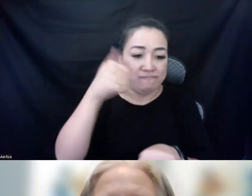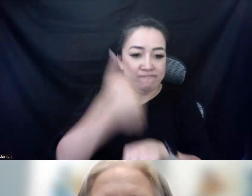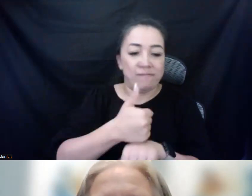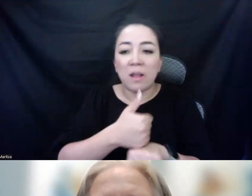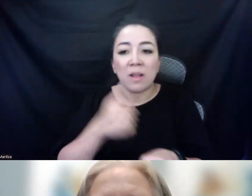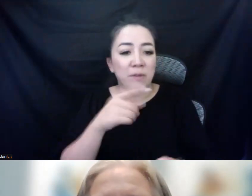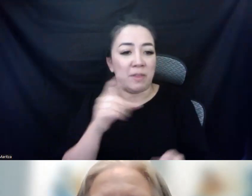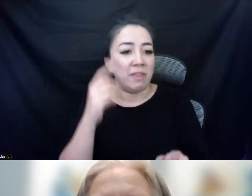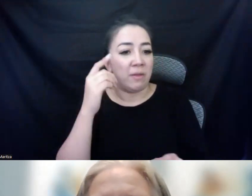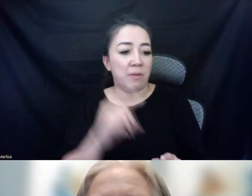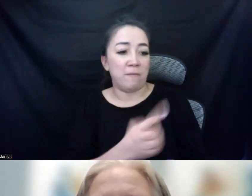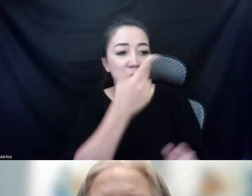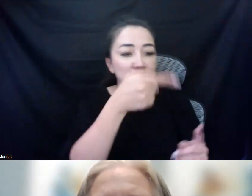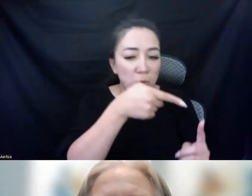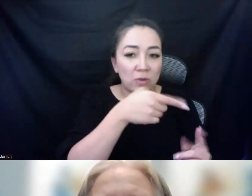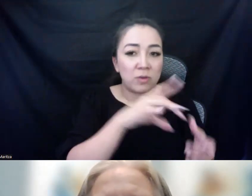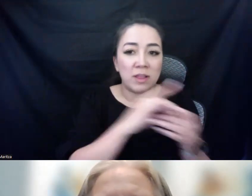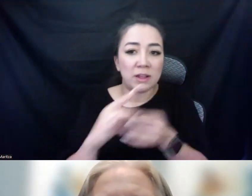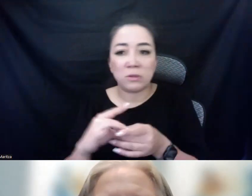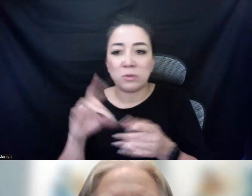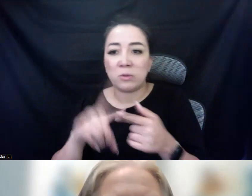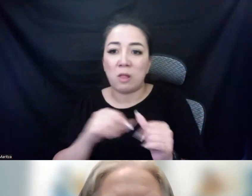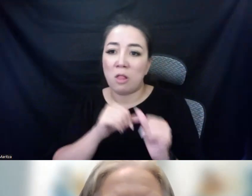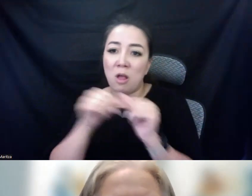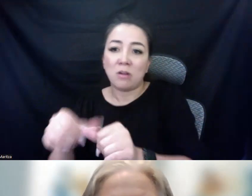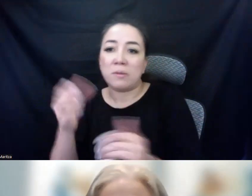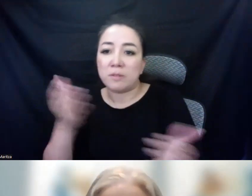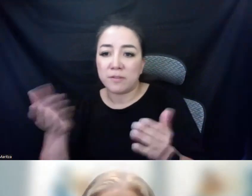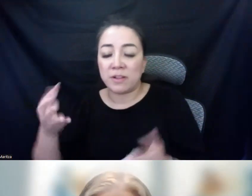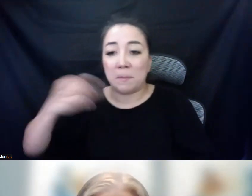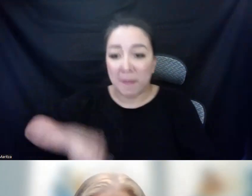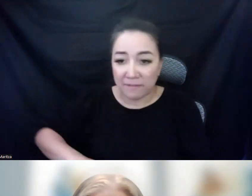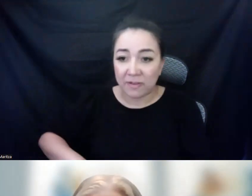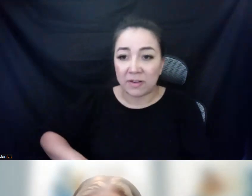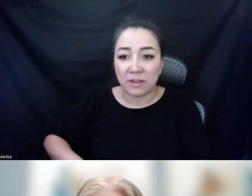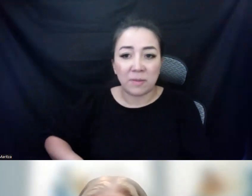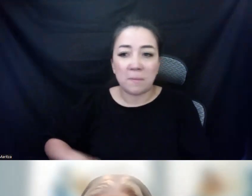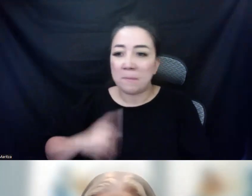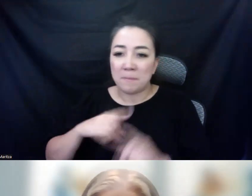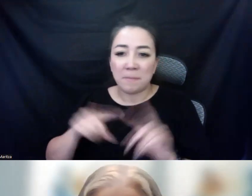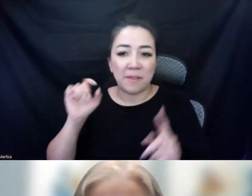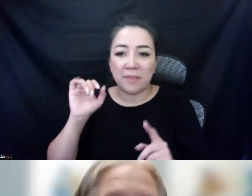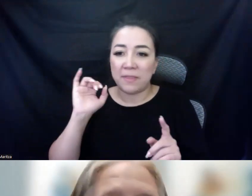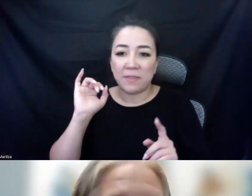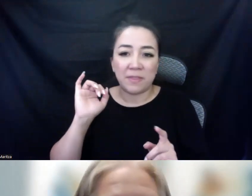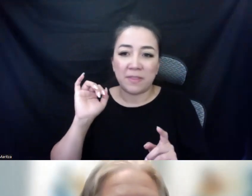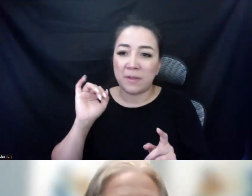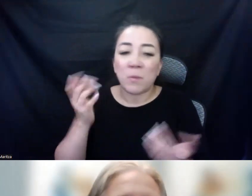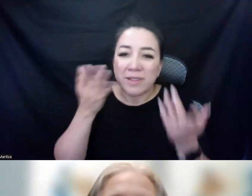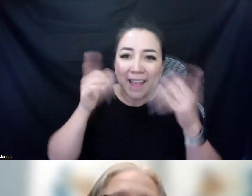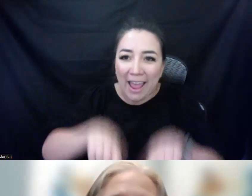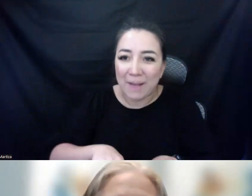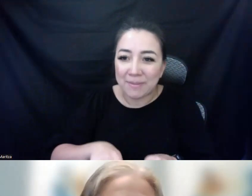went with the first one related to a long-term services benefit, that's what's happening